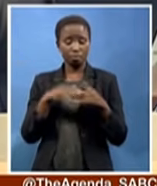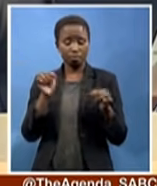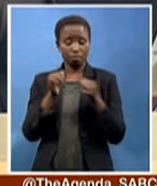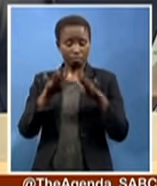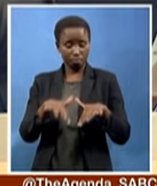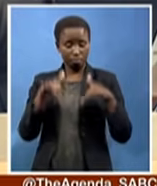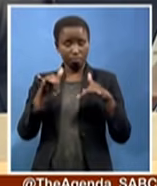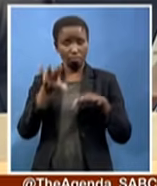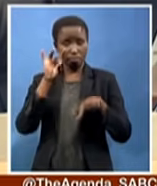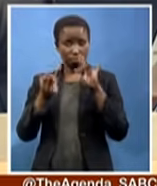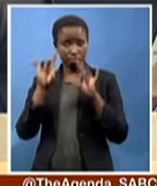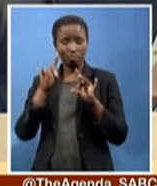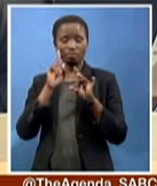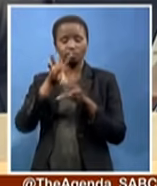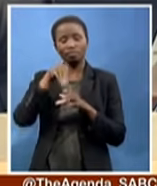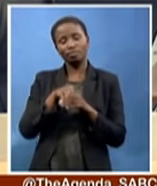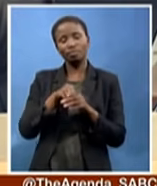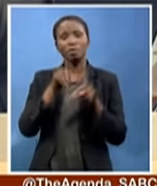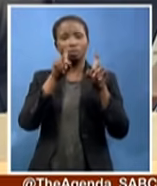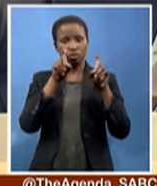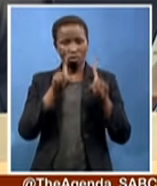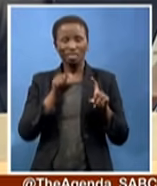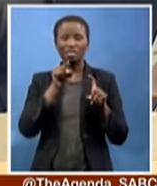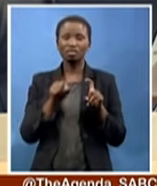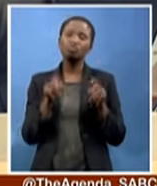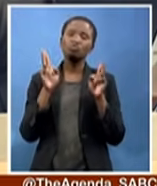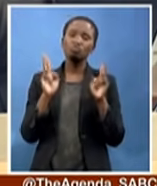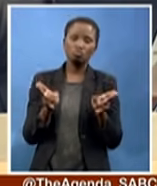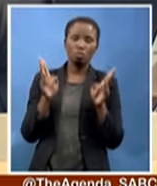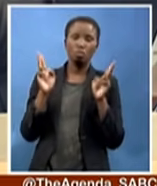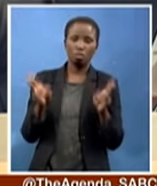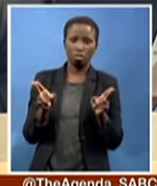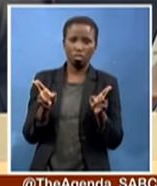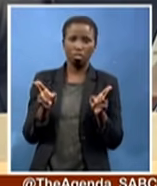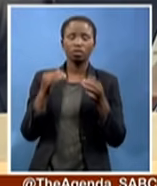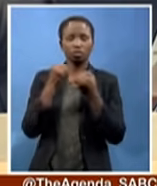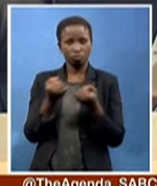a common feature of democratic practice around the world.